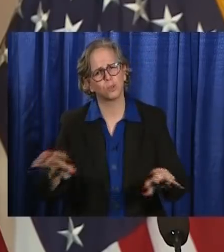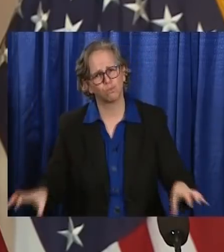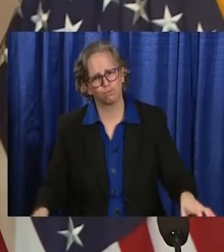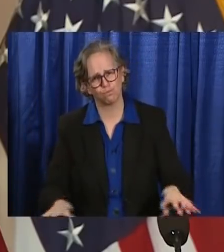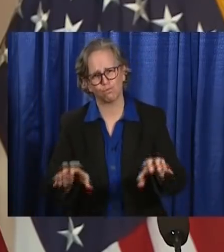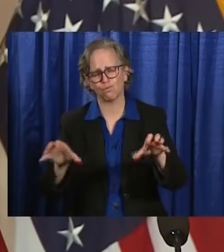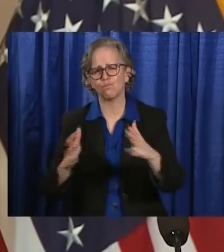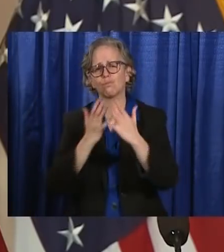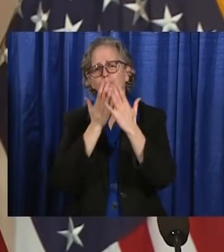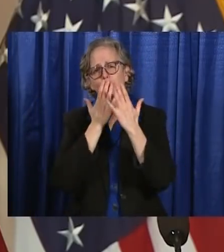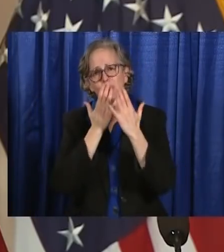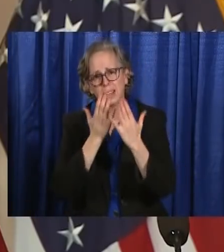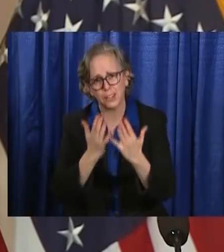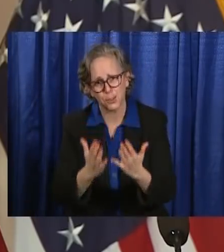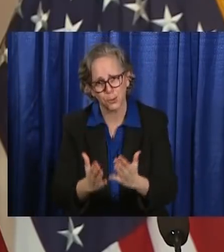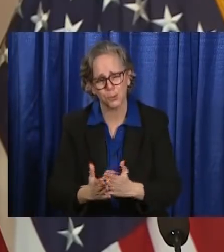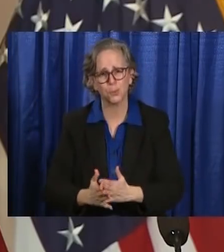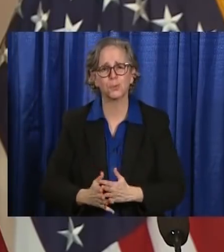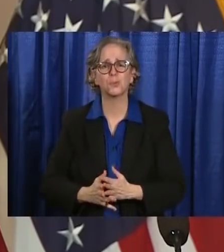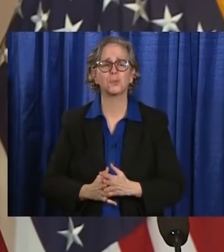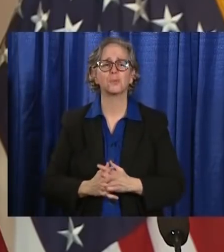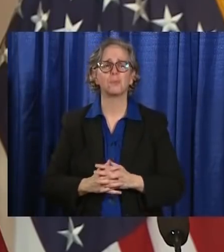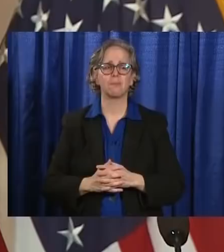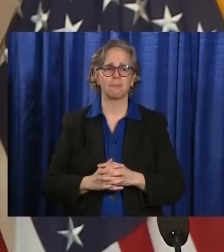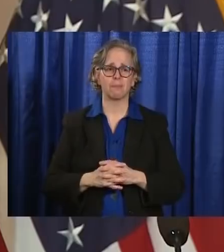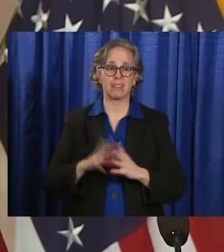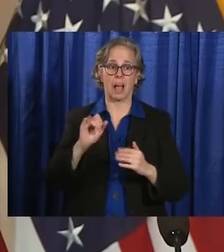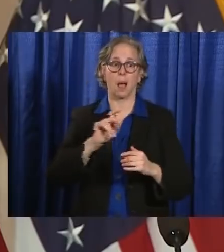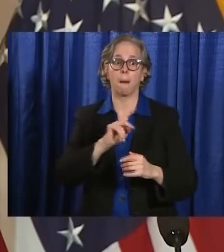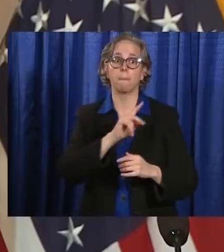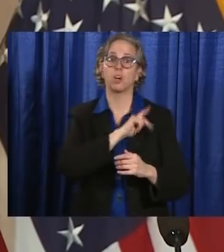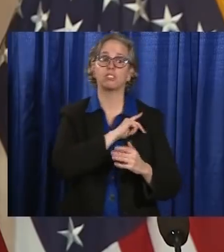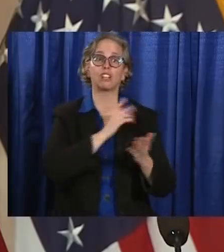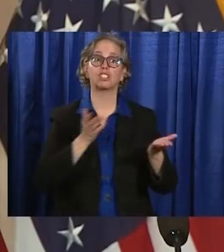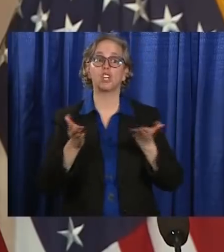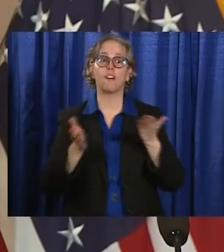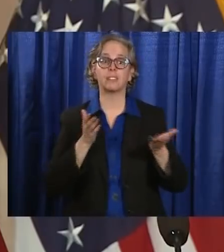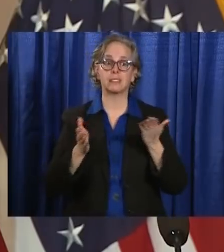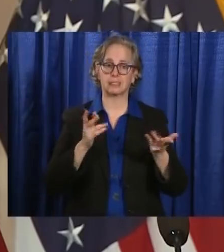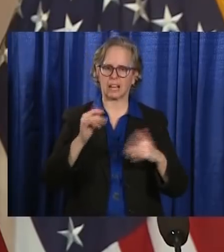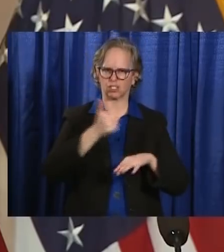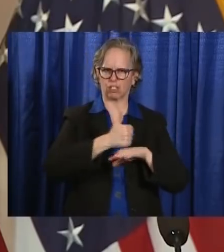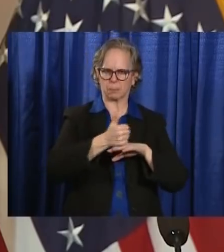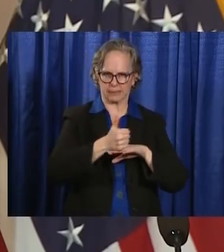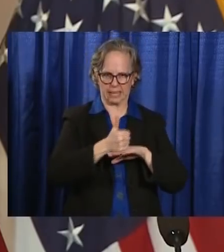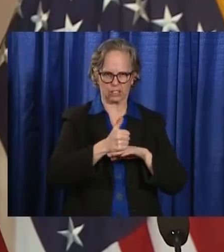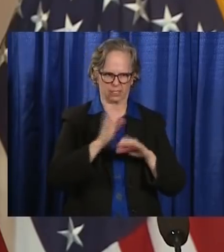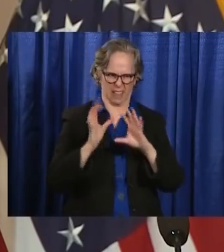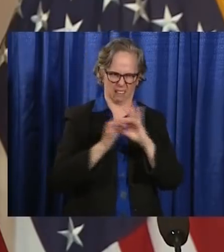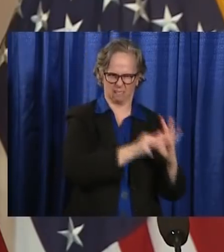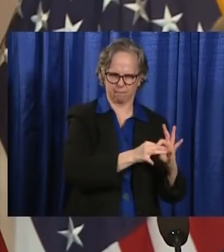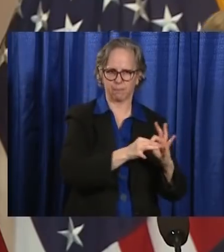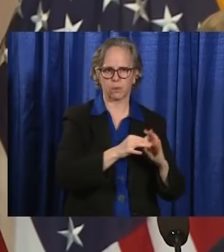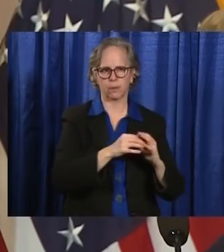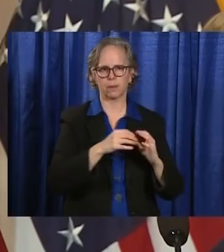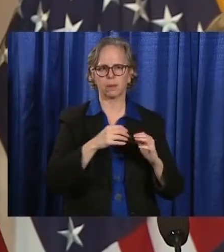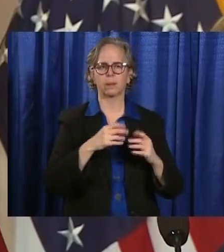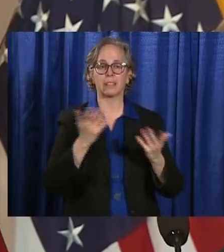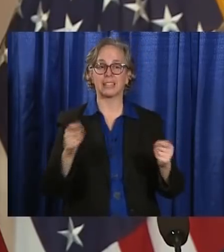I want to turn to personal services and transportation. In Ohio, we provide care for